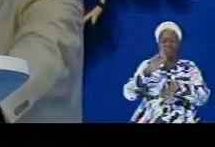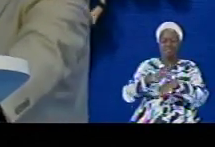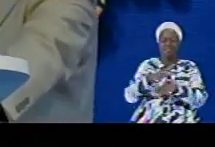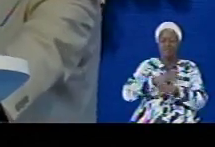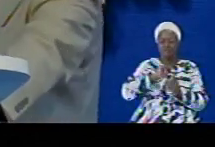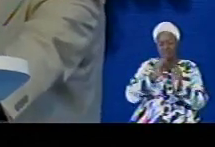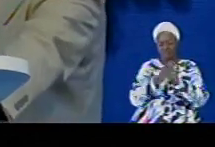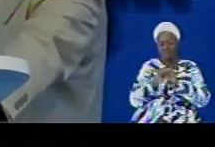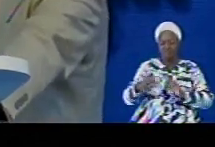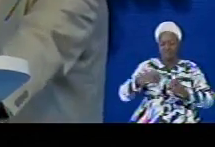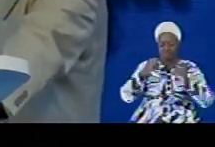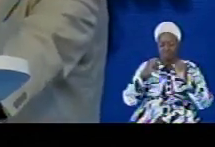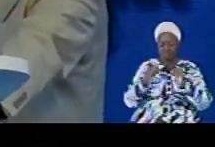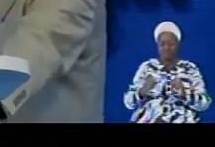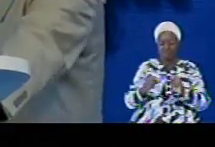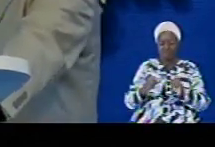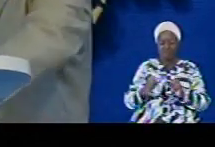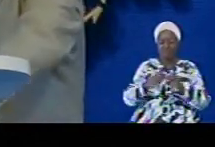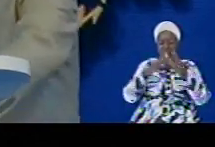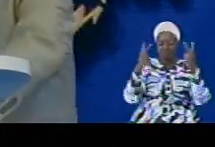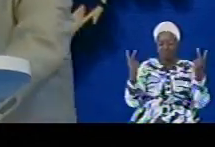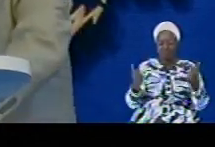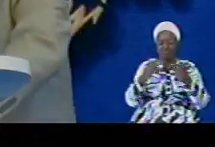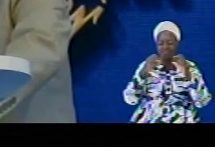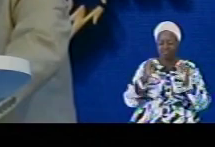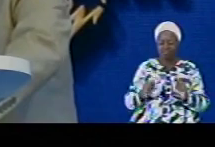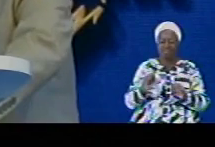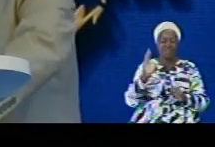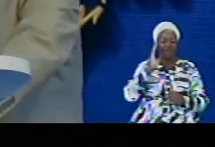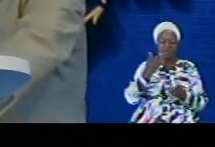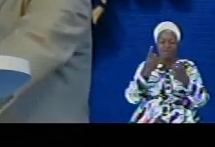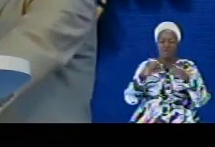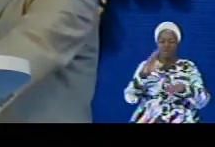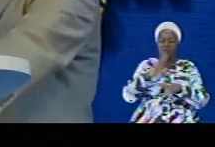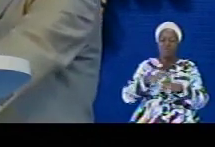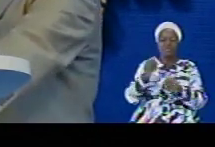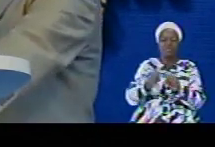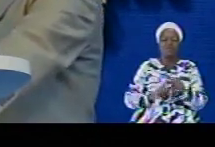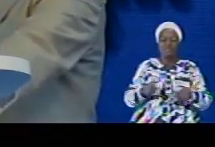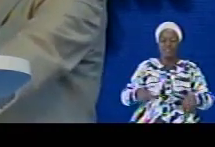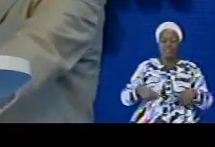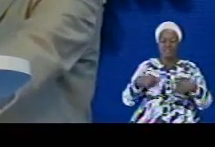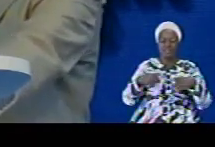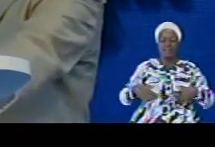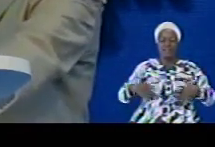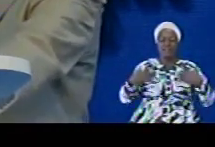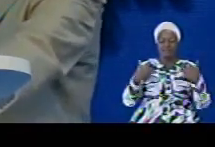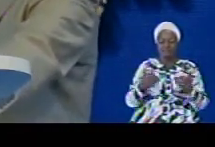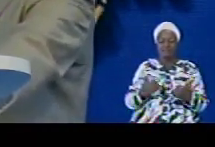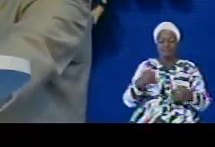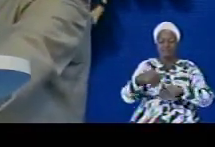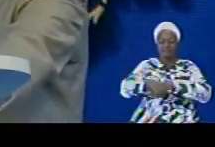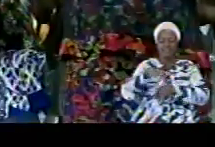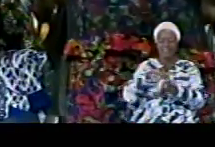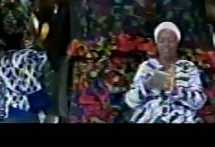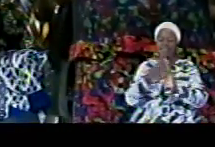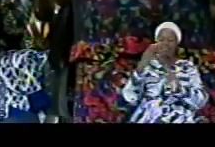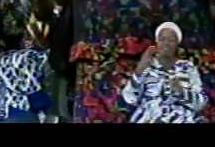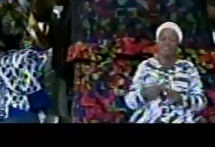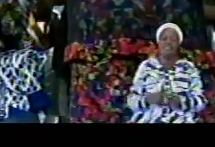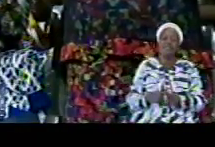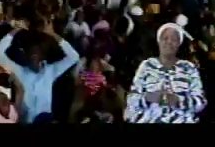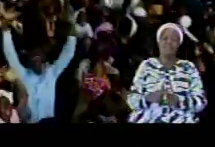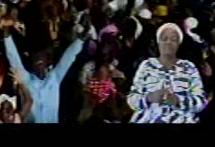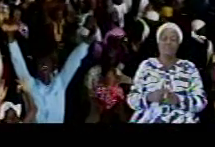transforming power, triumphant power, will come upon every life tonight in Jesus' name.